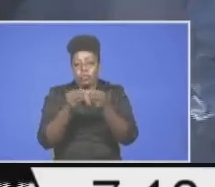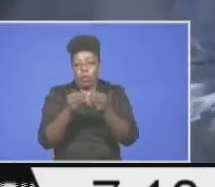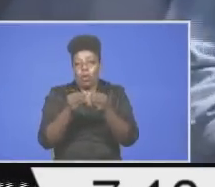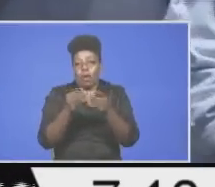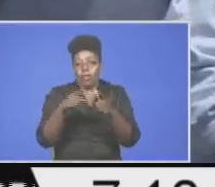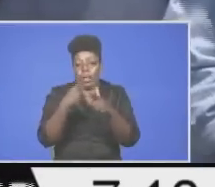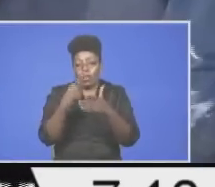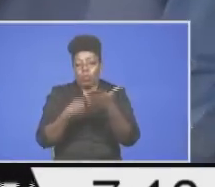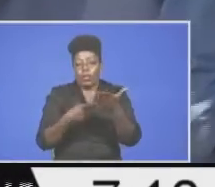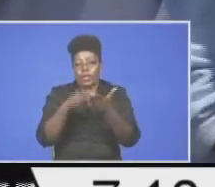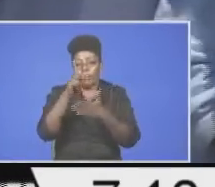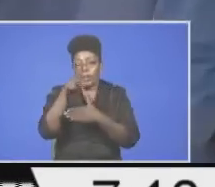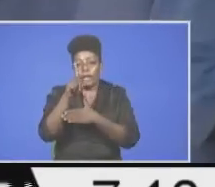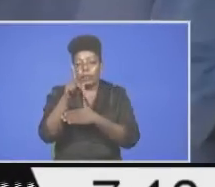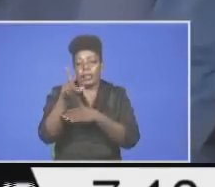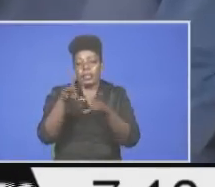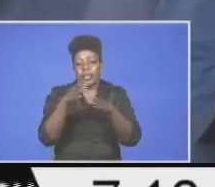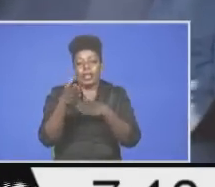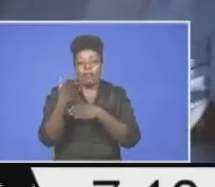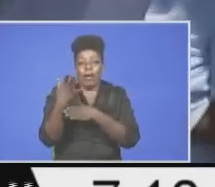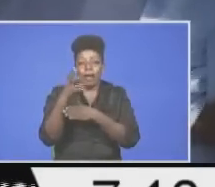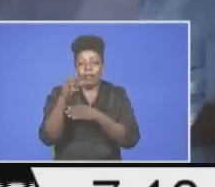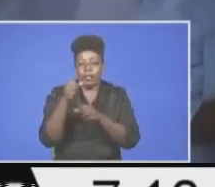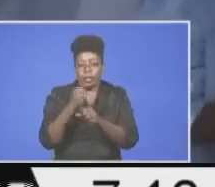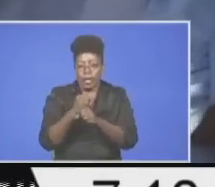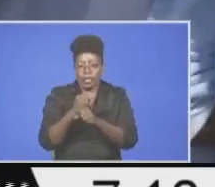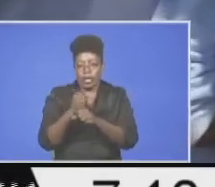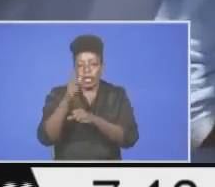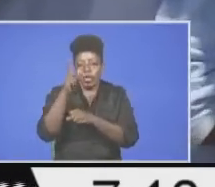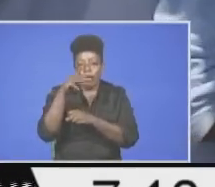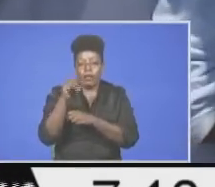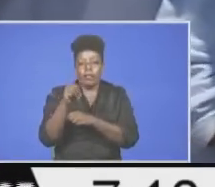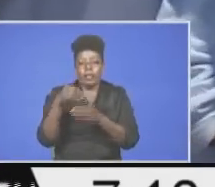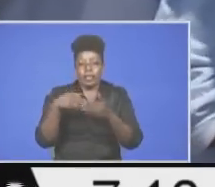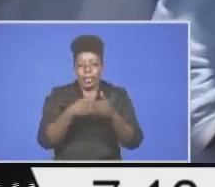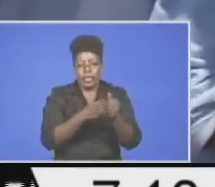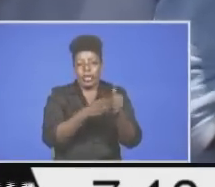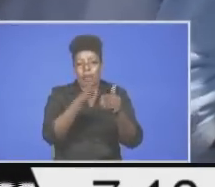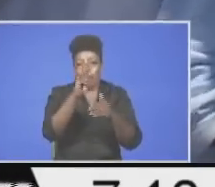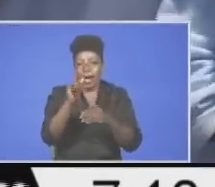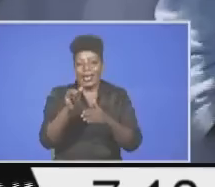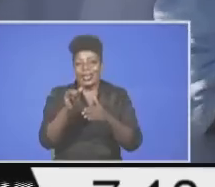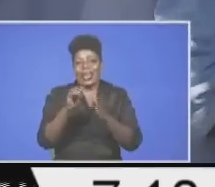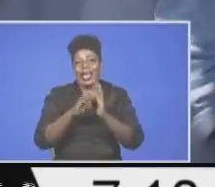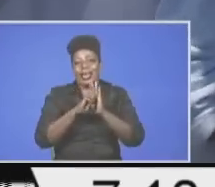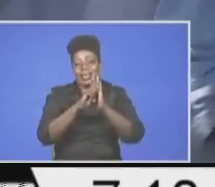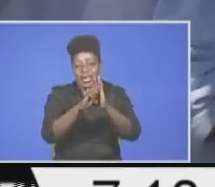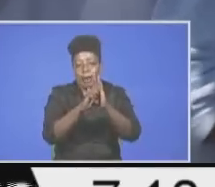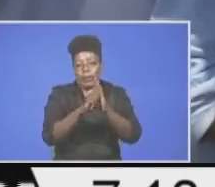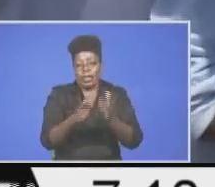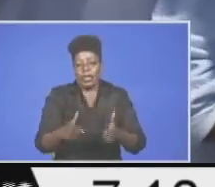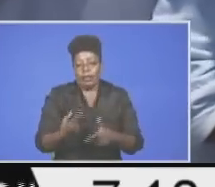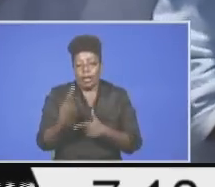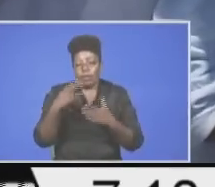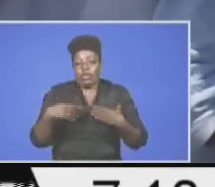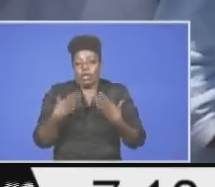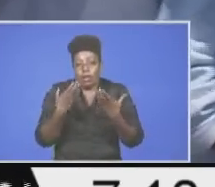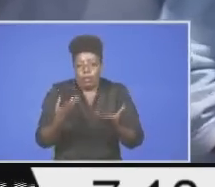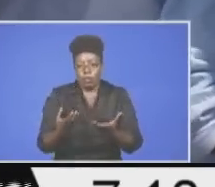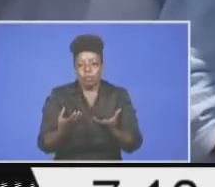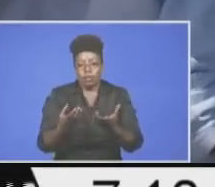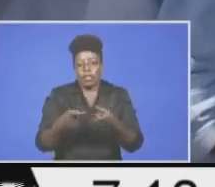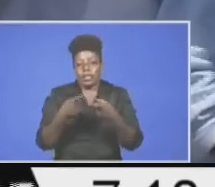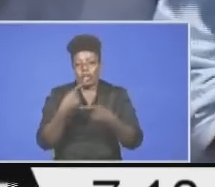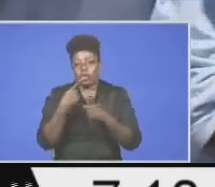of governance. He says the FNM believes in leading by example and living up to the commitments made to the people. He pointed out that Labor